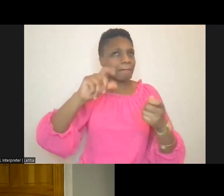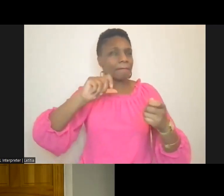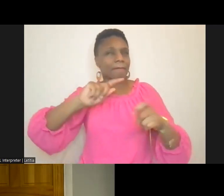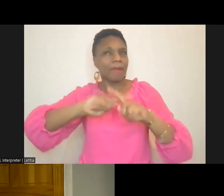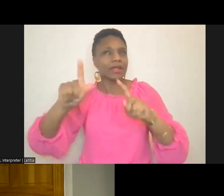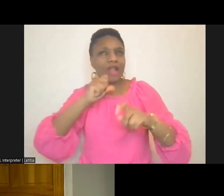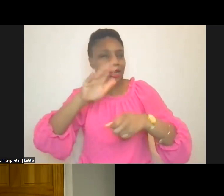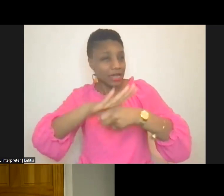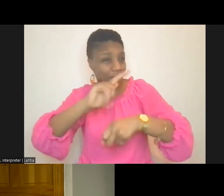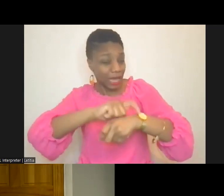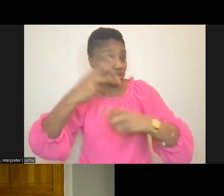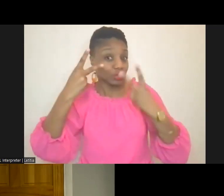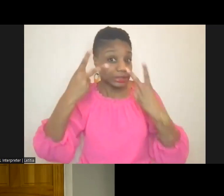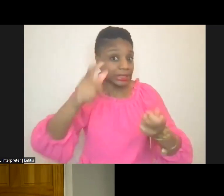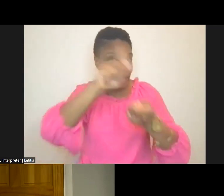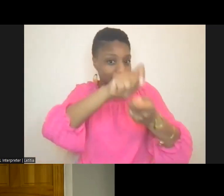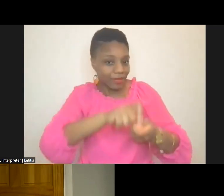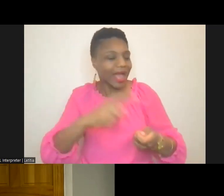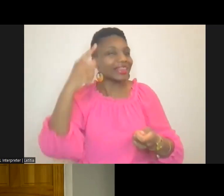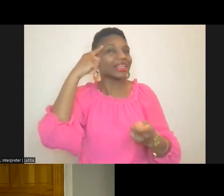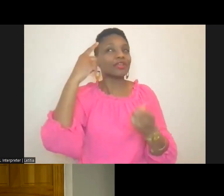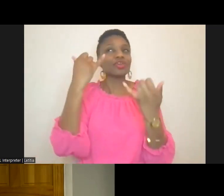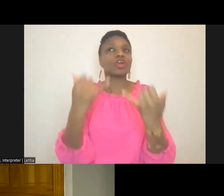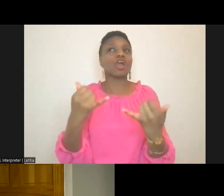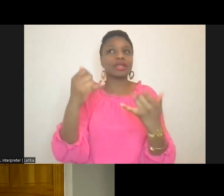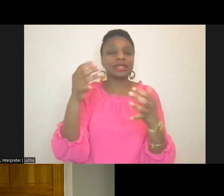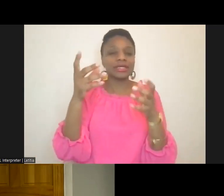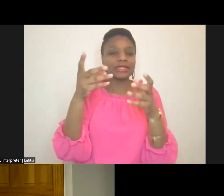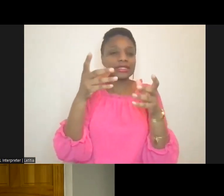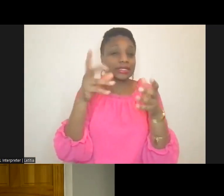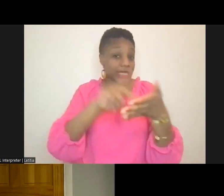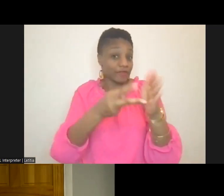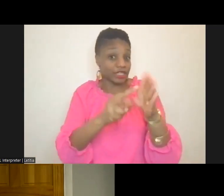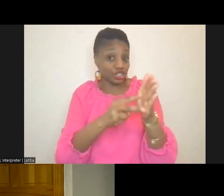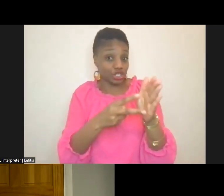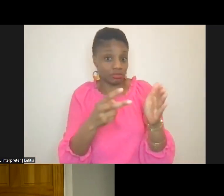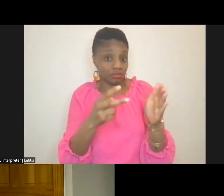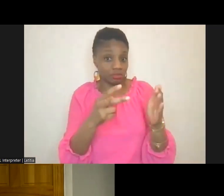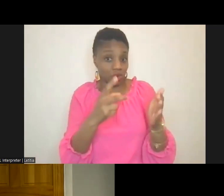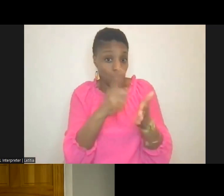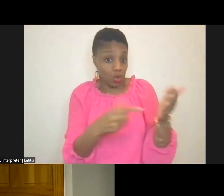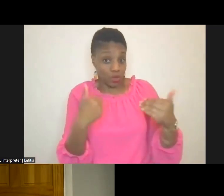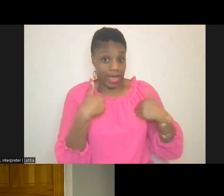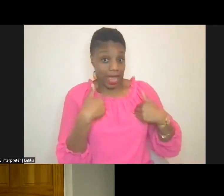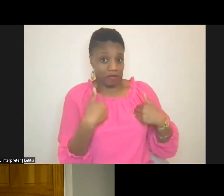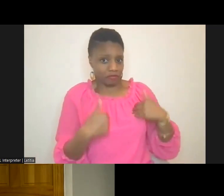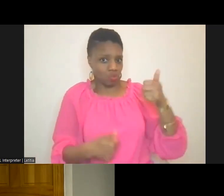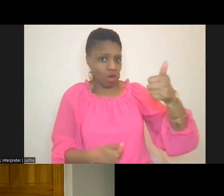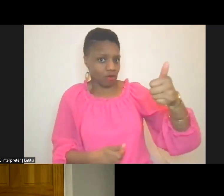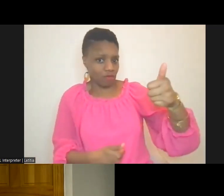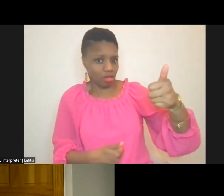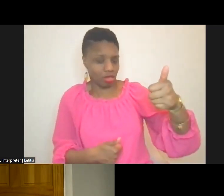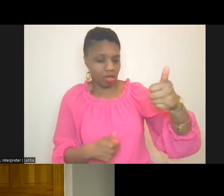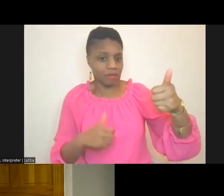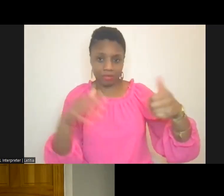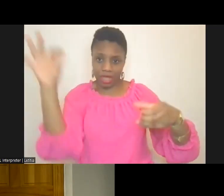I really feel strongly that the current definition with the 4 different criteria is wonderful, and you should take a